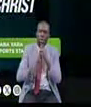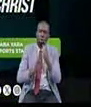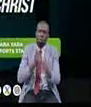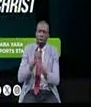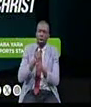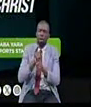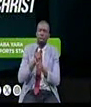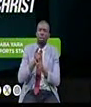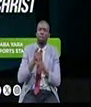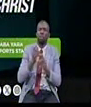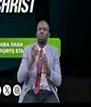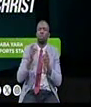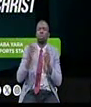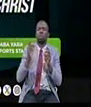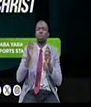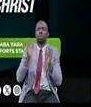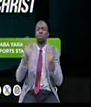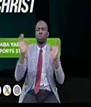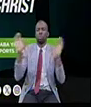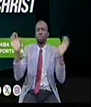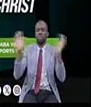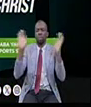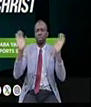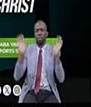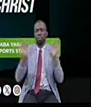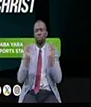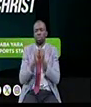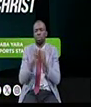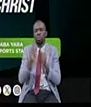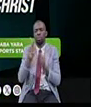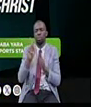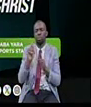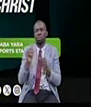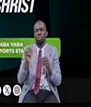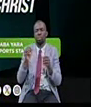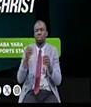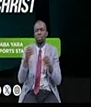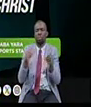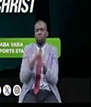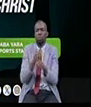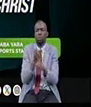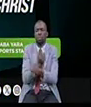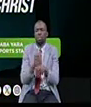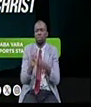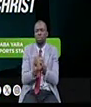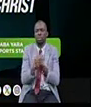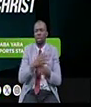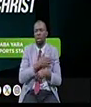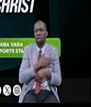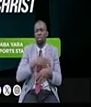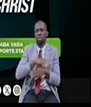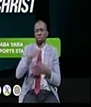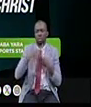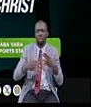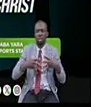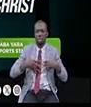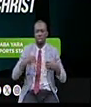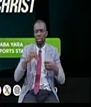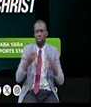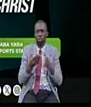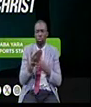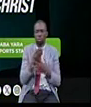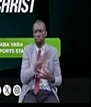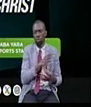theme Full Salvation and Total Healing Through Christ comes up from Thursday 25th to Tuesday